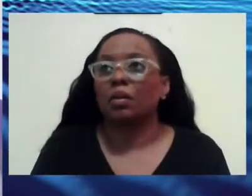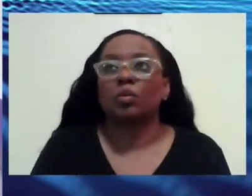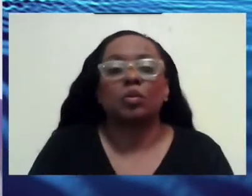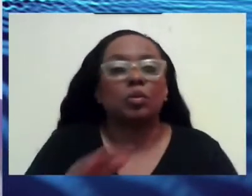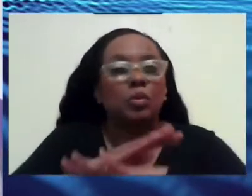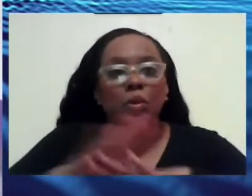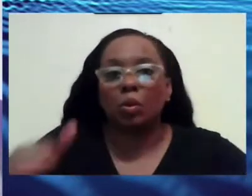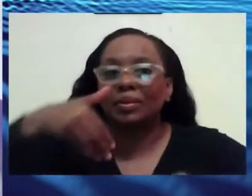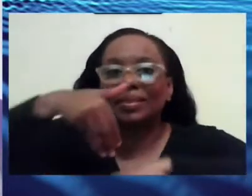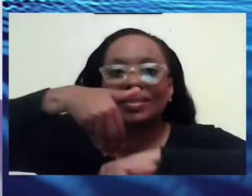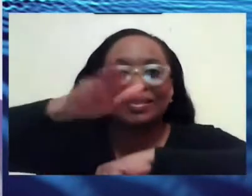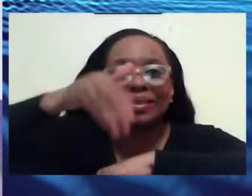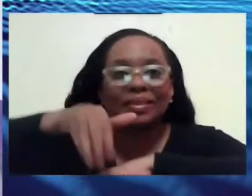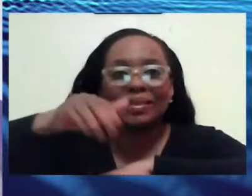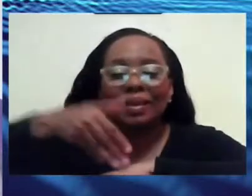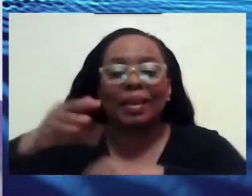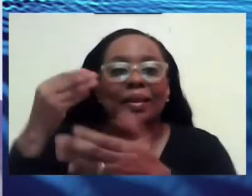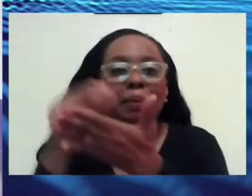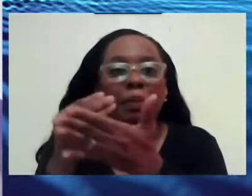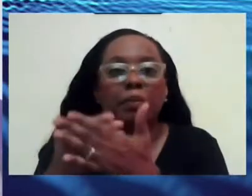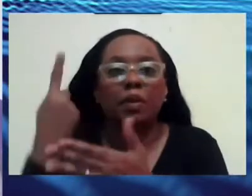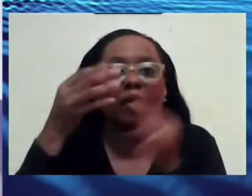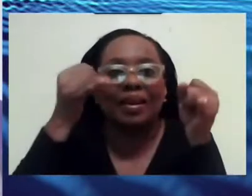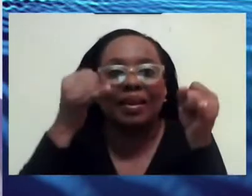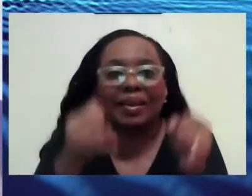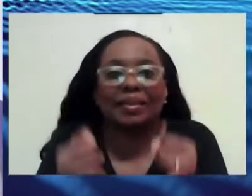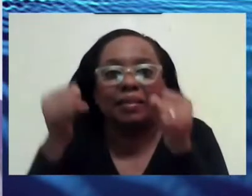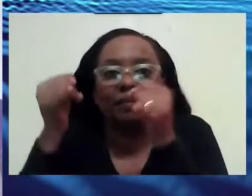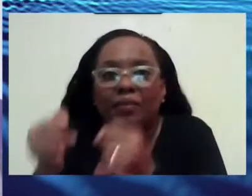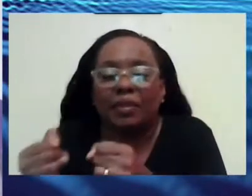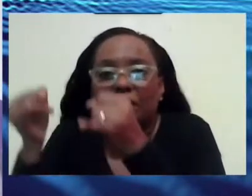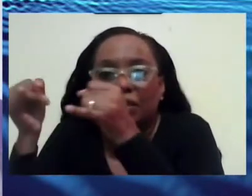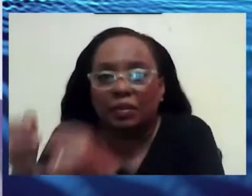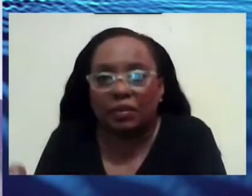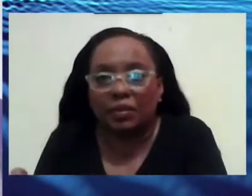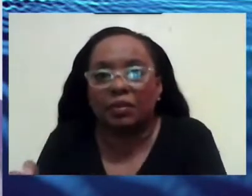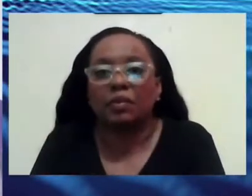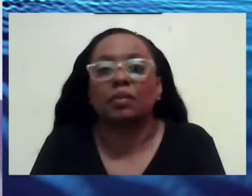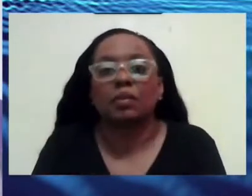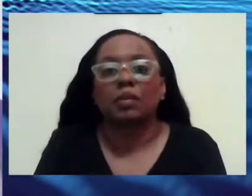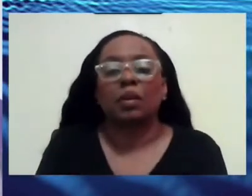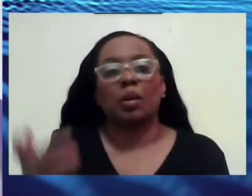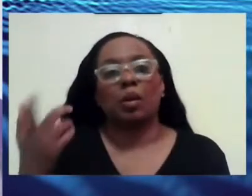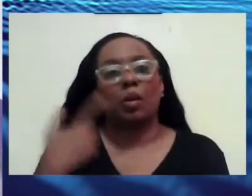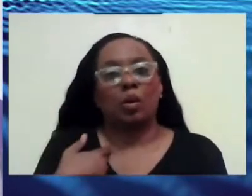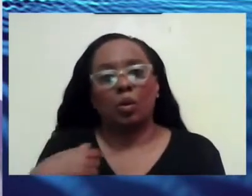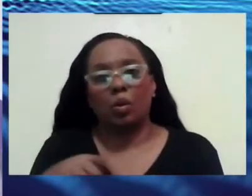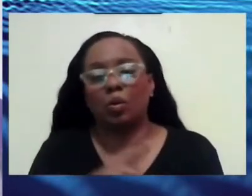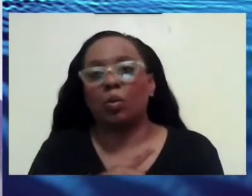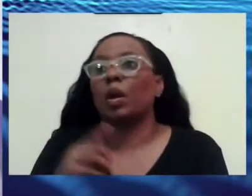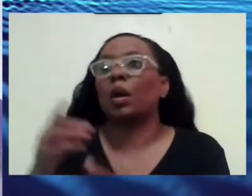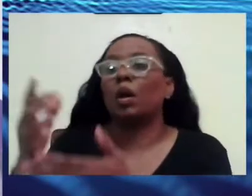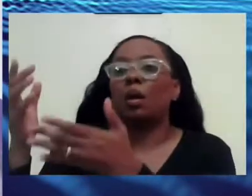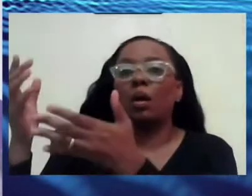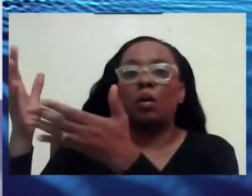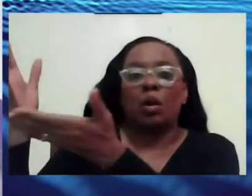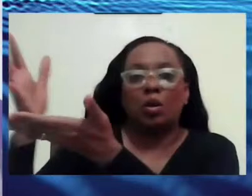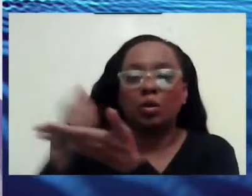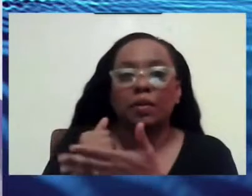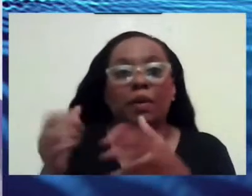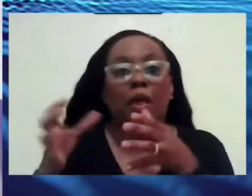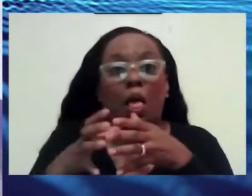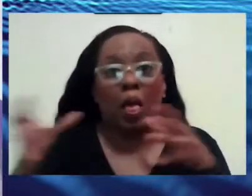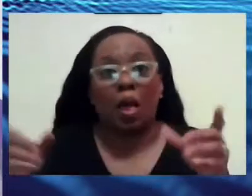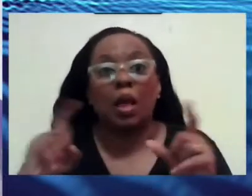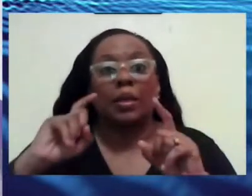encouraged, because right now the country is looking at the receipt of bulk donations, which will then be packaged